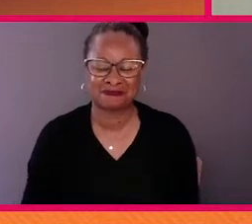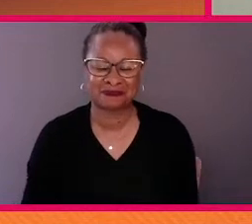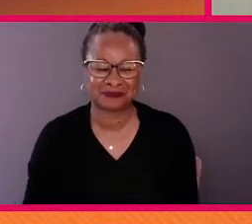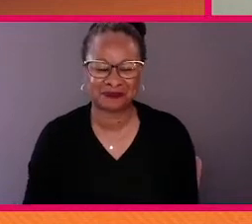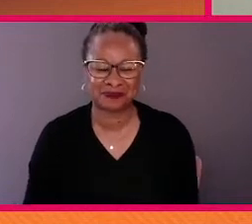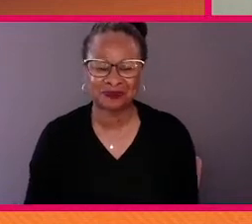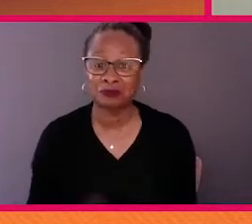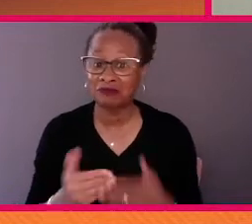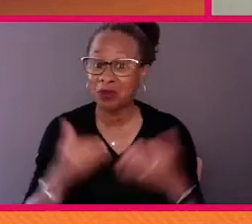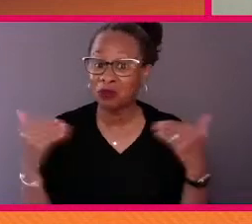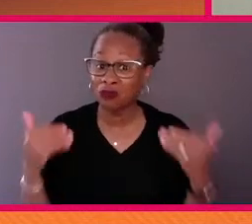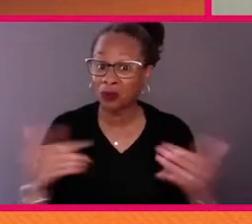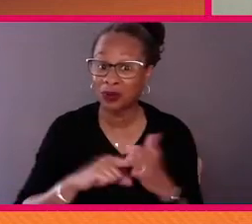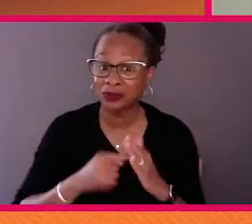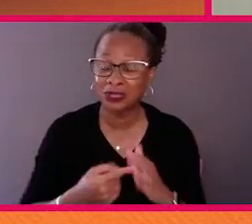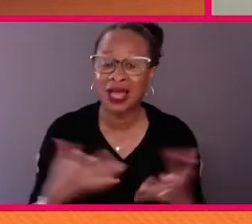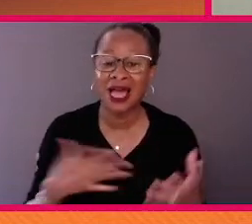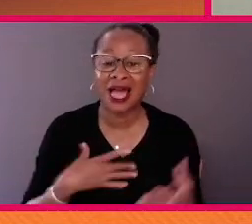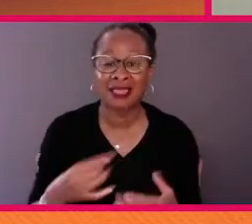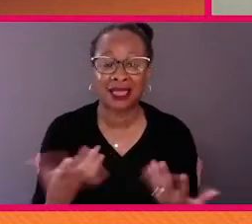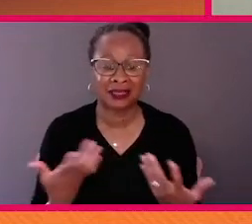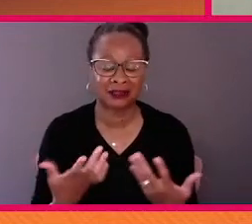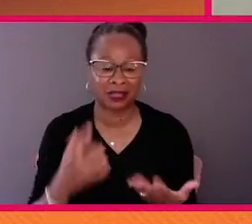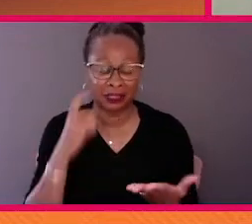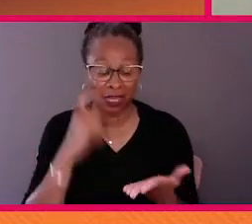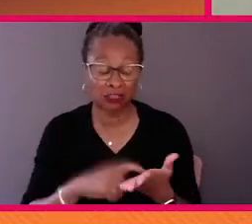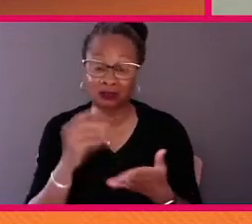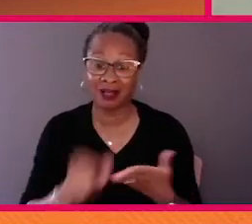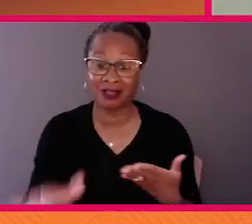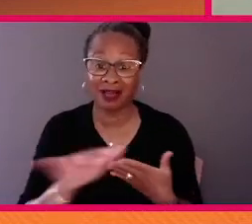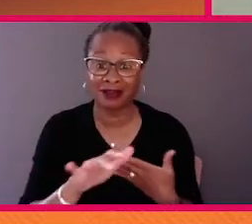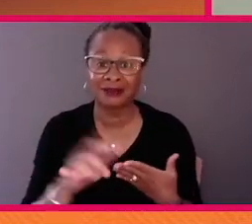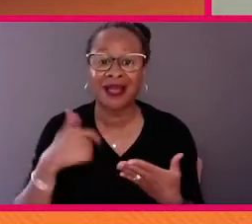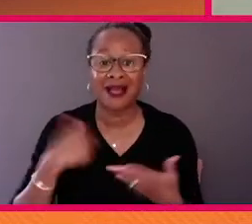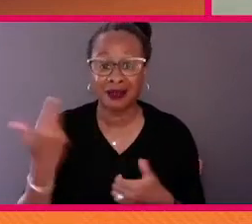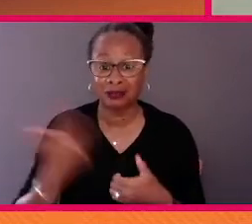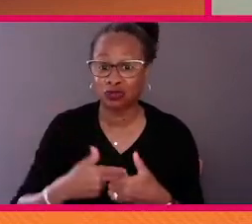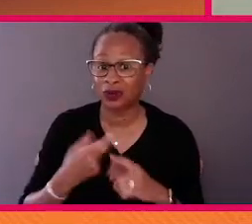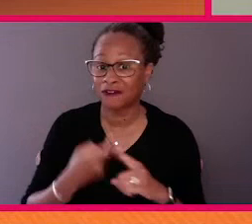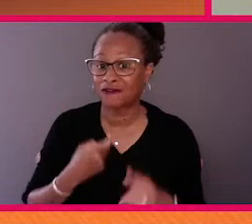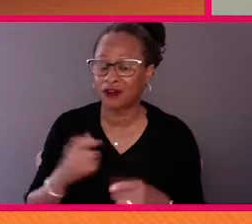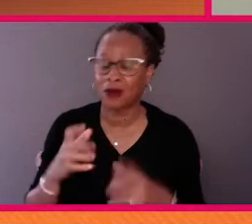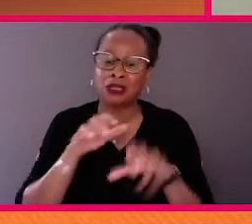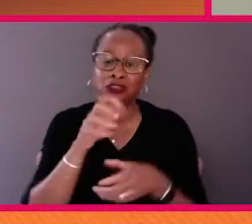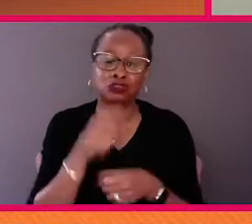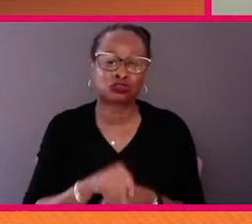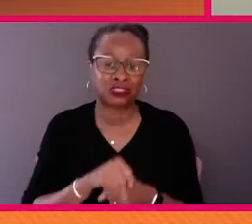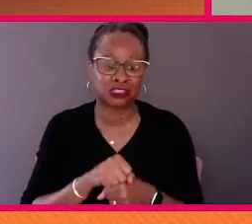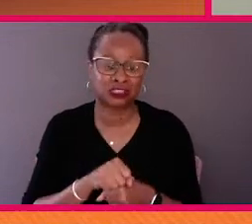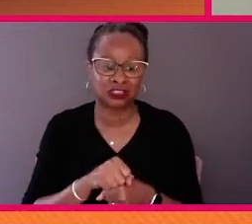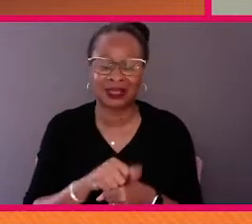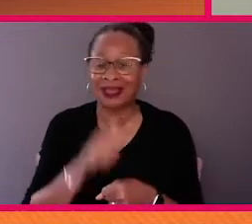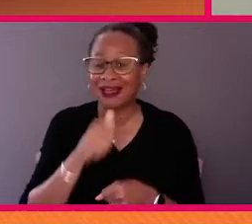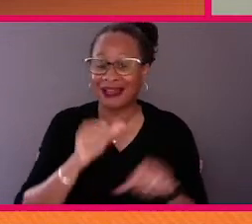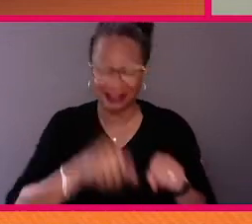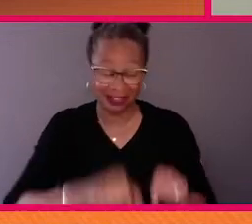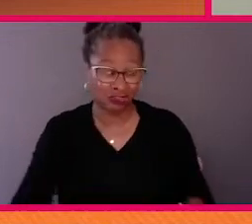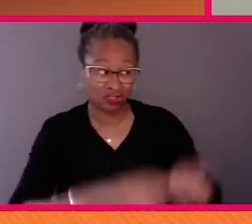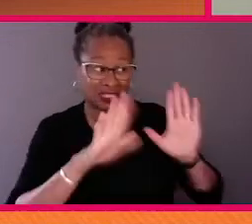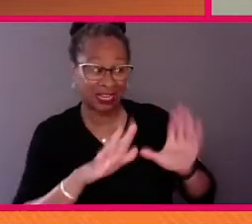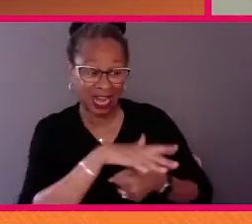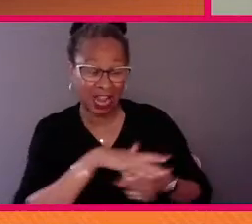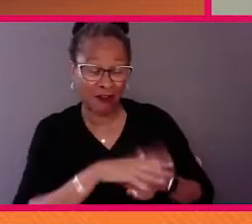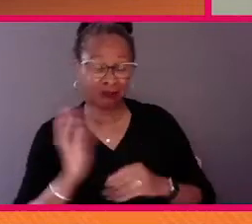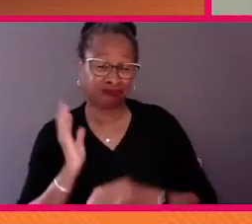Before we begin, I'd like to make an Atlantic acknowledgement that I am joining from the traditional unceded ancestral territory of